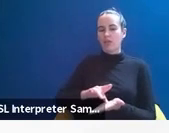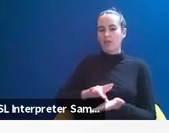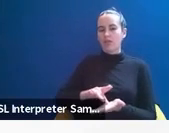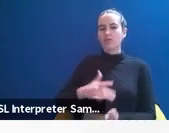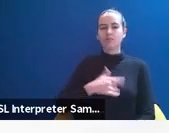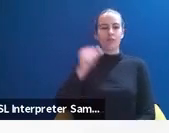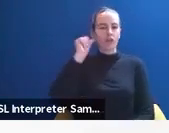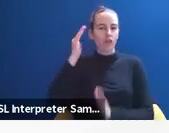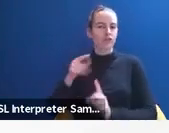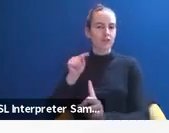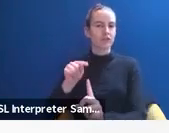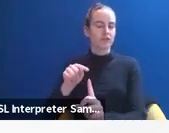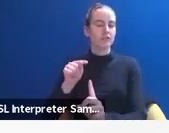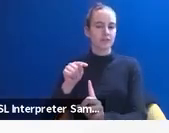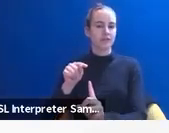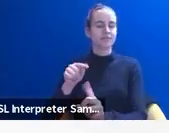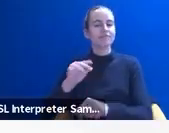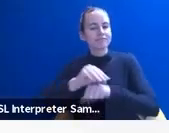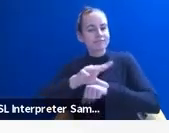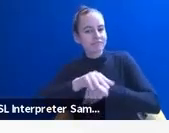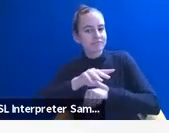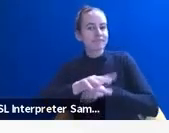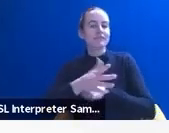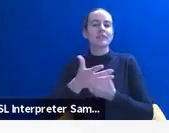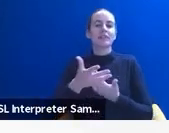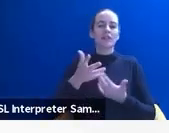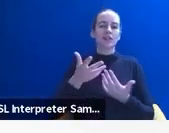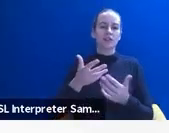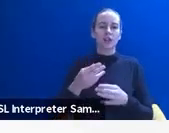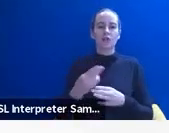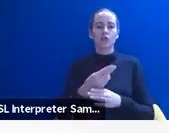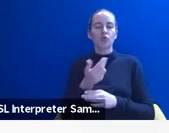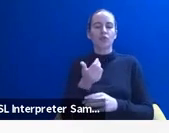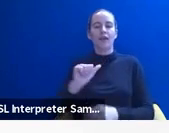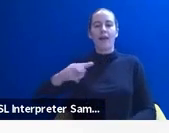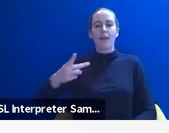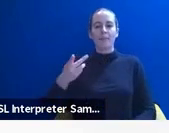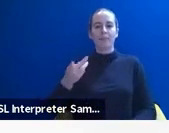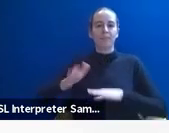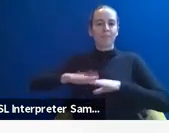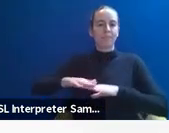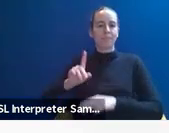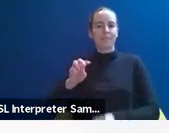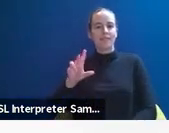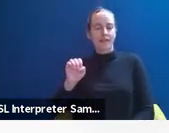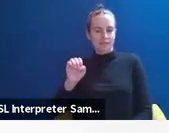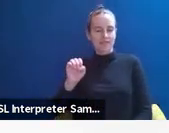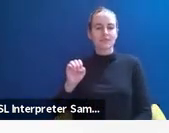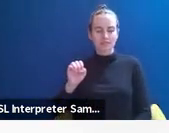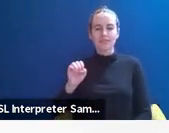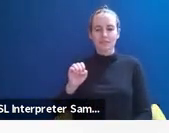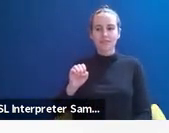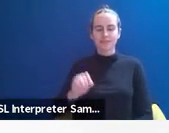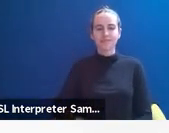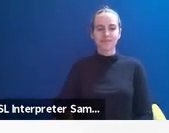the audiologist and counseling and use of amplification and oral rehabilitation strategies and